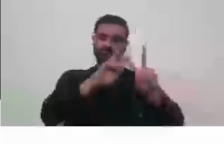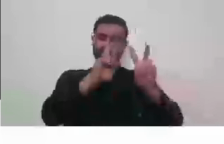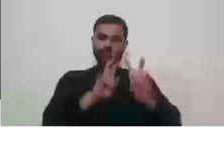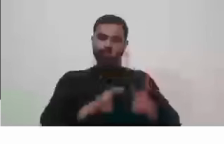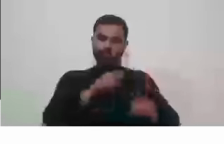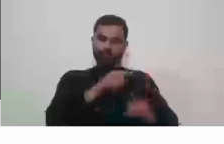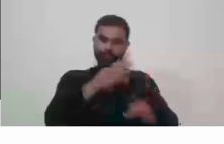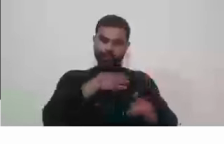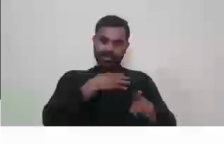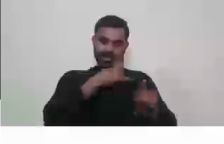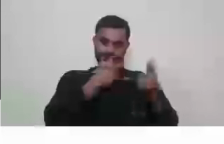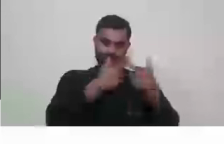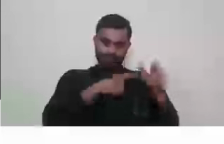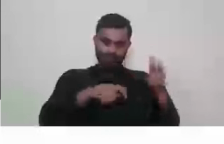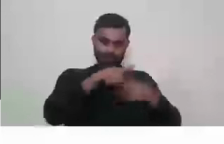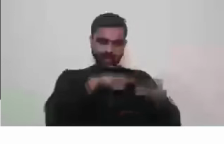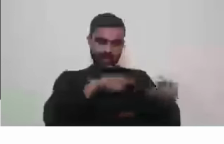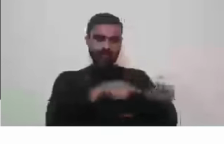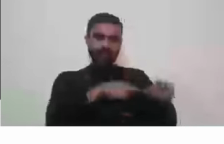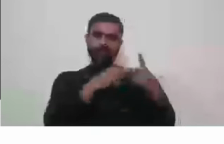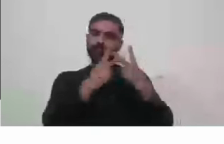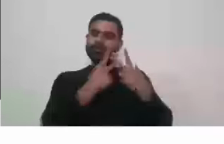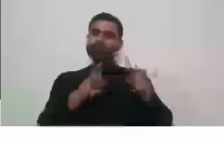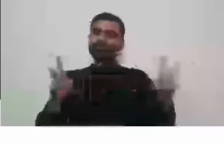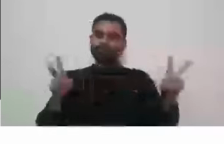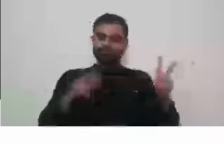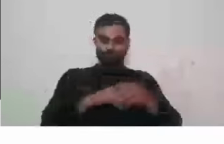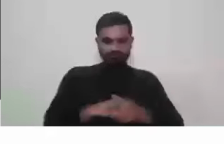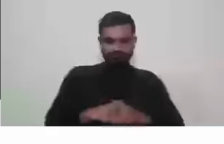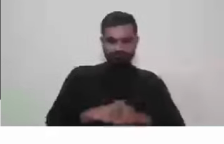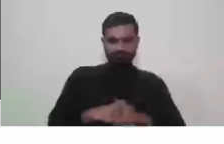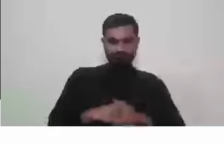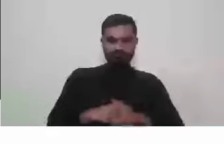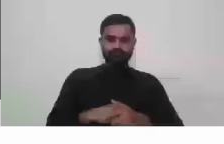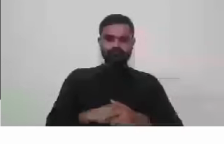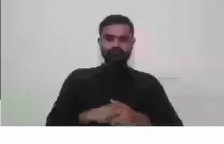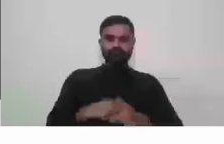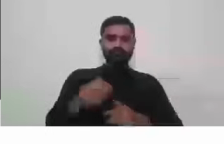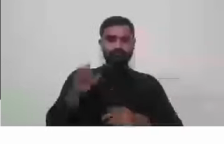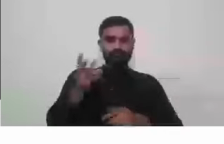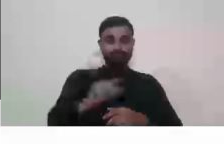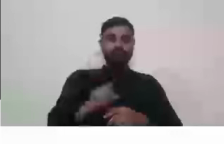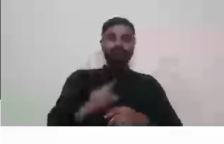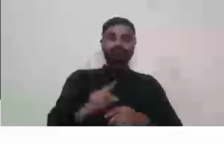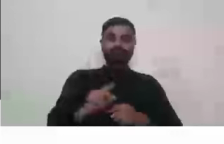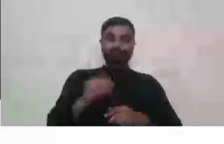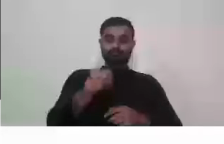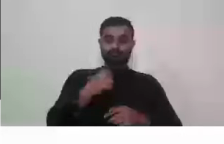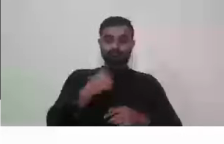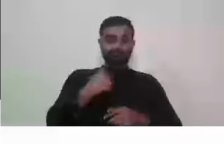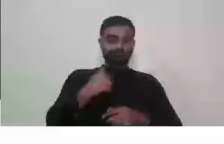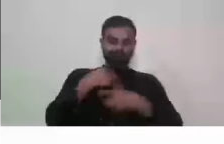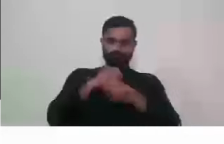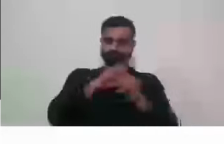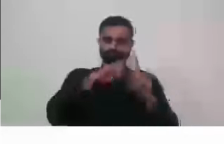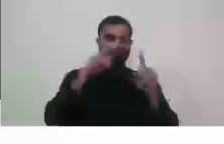our whole linguistic repertoire, that's something different. So again, making like assumptions